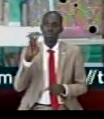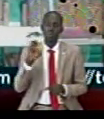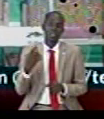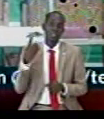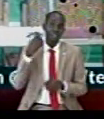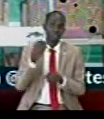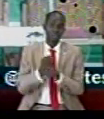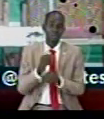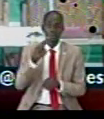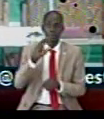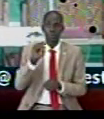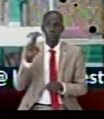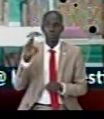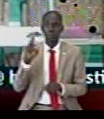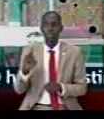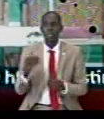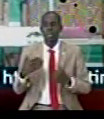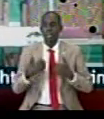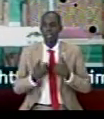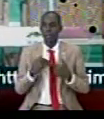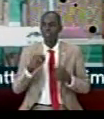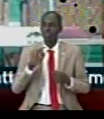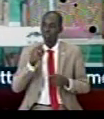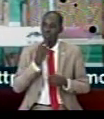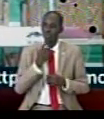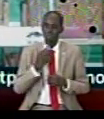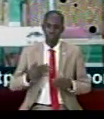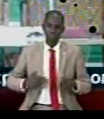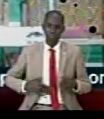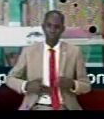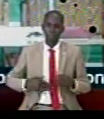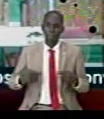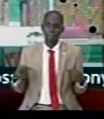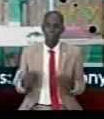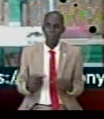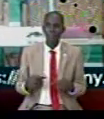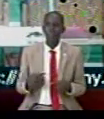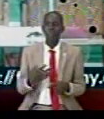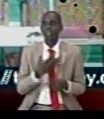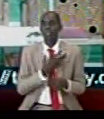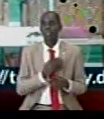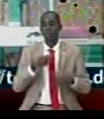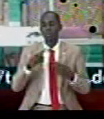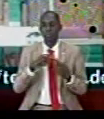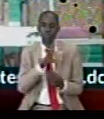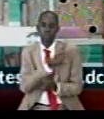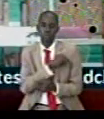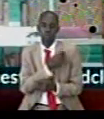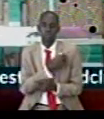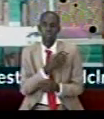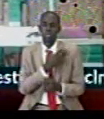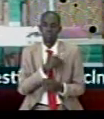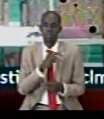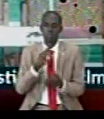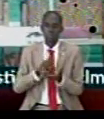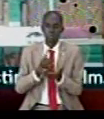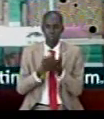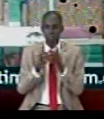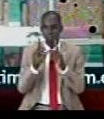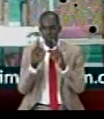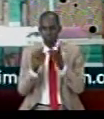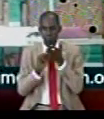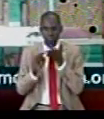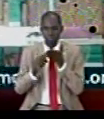2021. I was having stomach pain. I went for tests, and the doctor tested me, and the result came out that